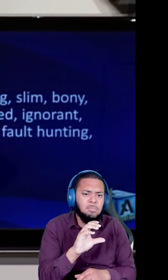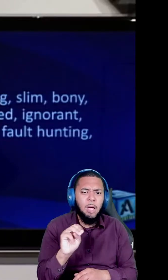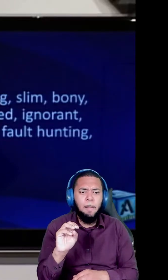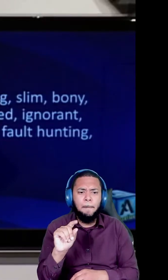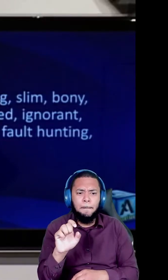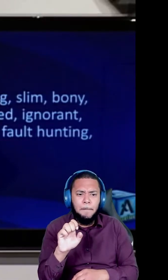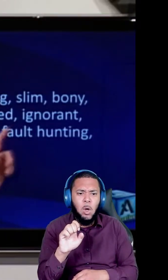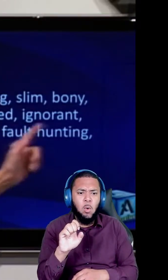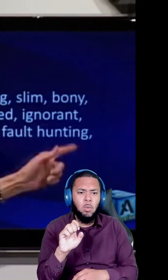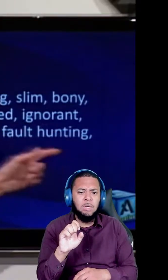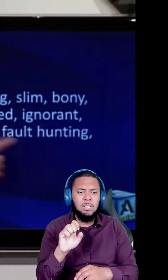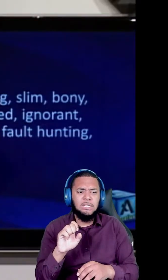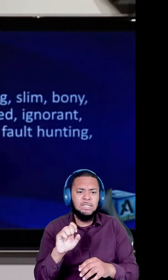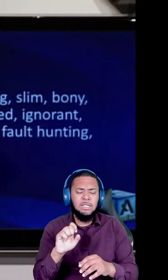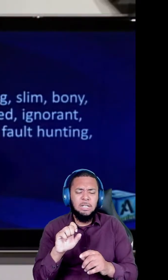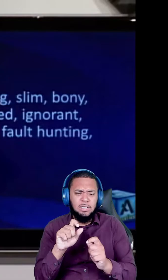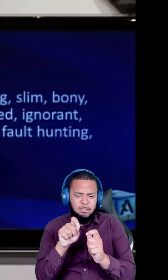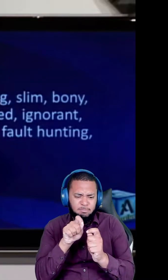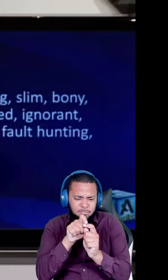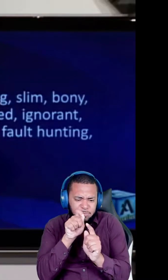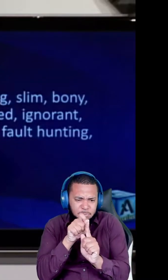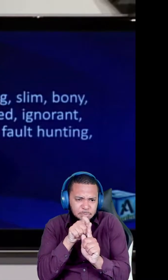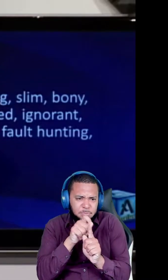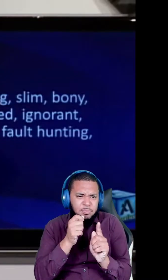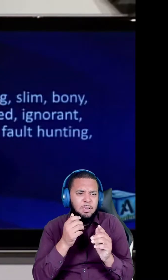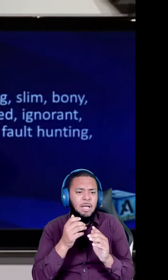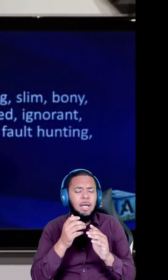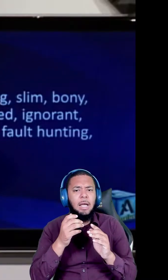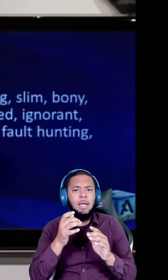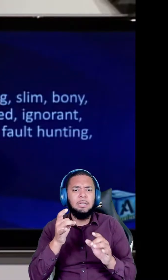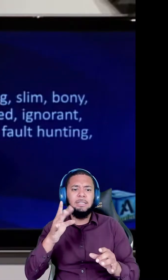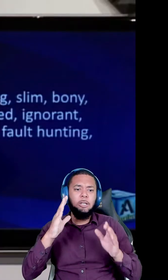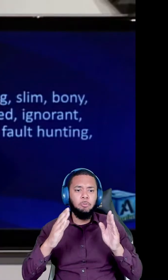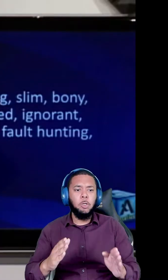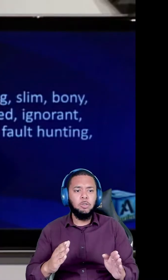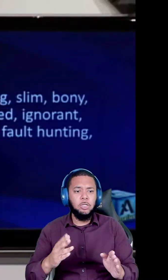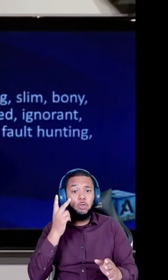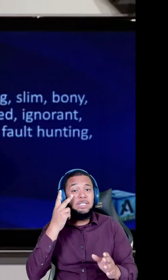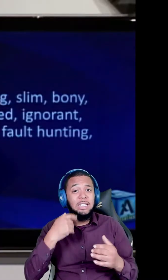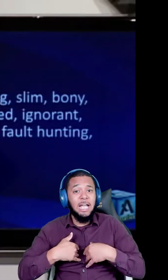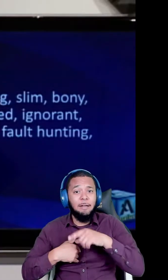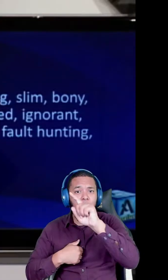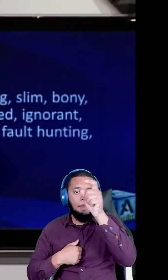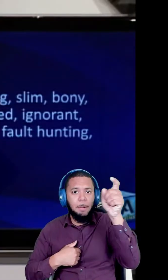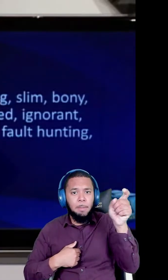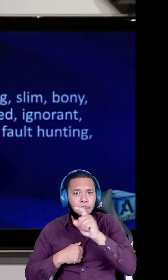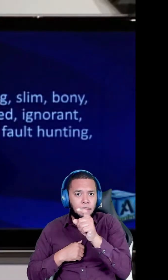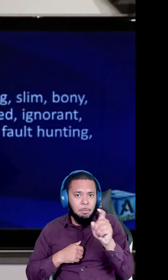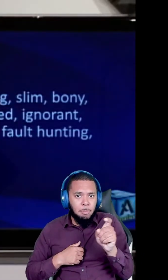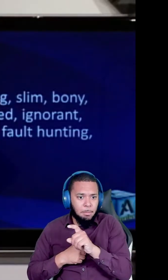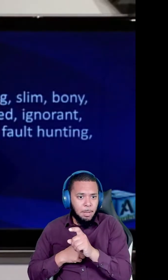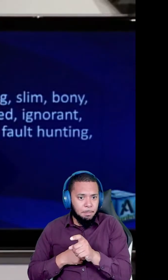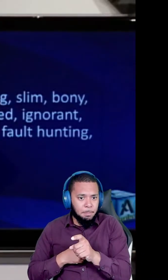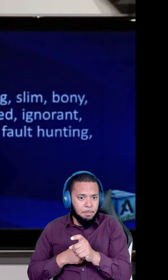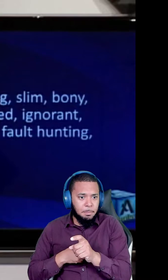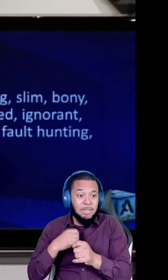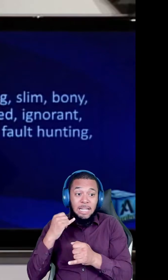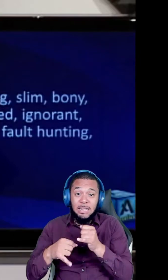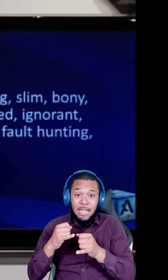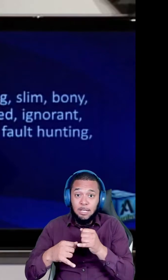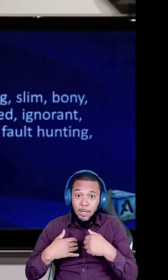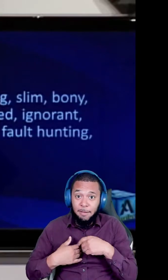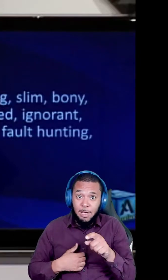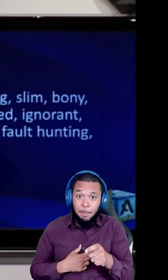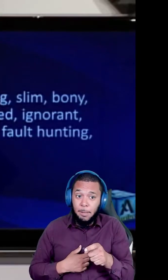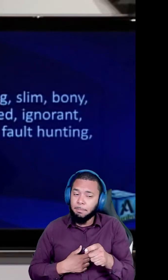after each one except the last. Here's the last one. Now sometimes